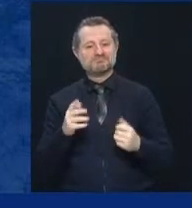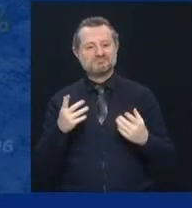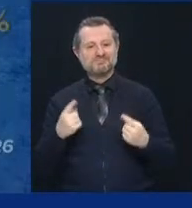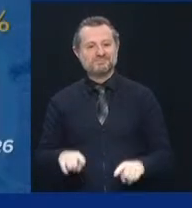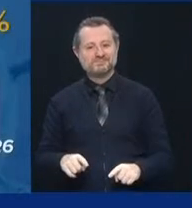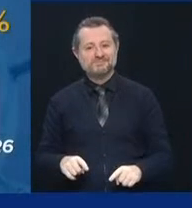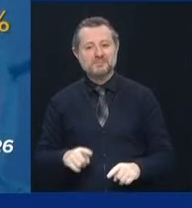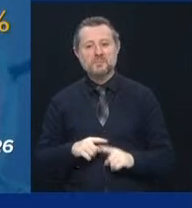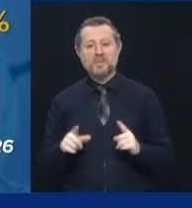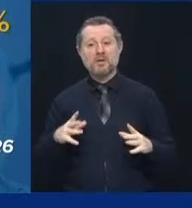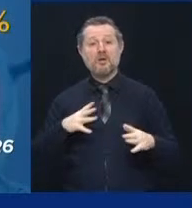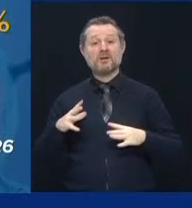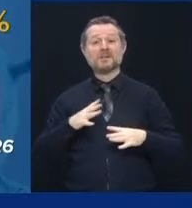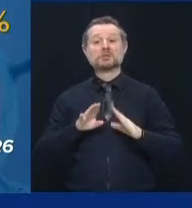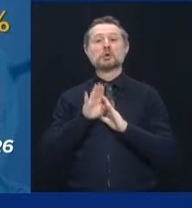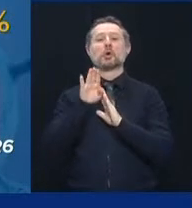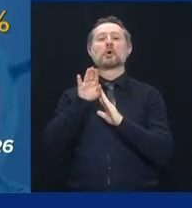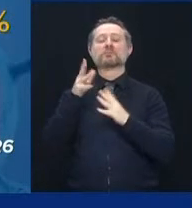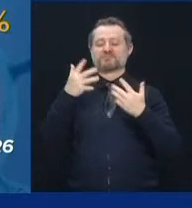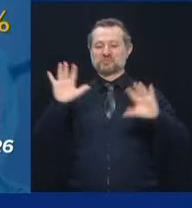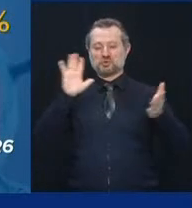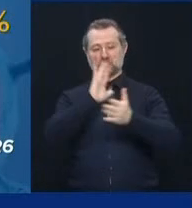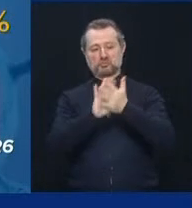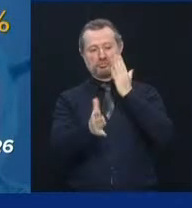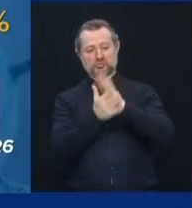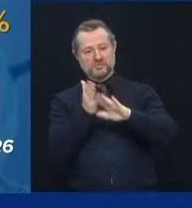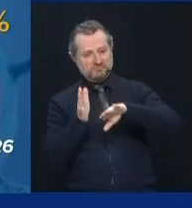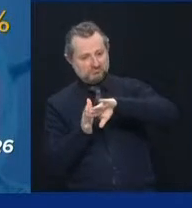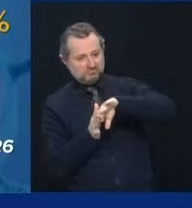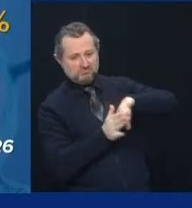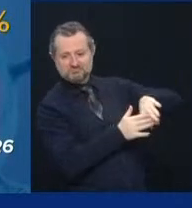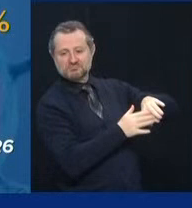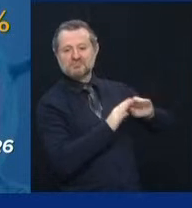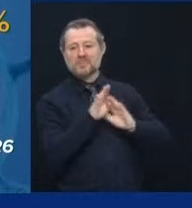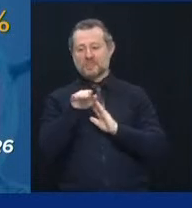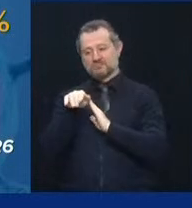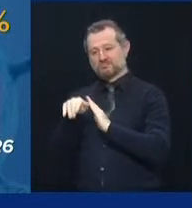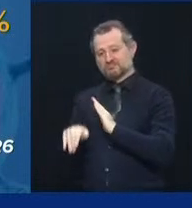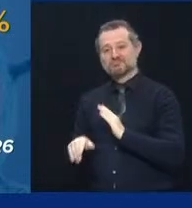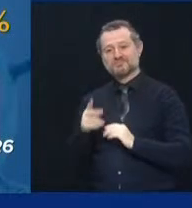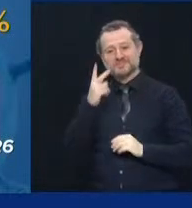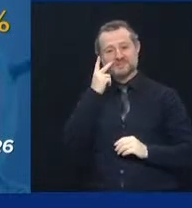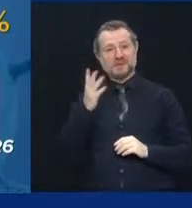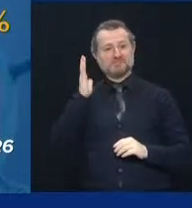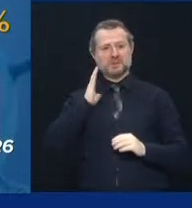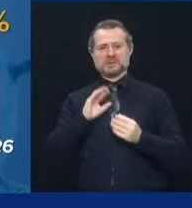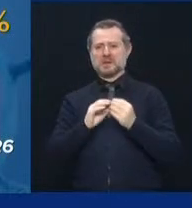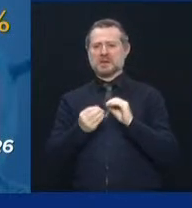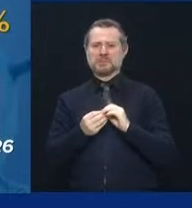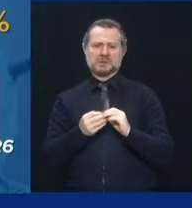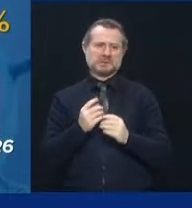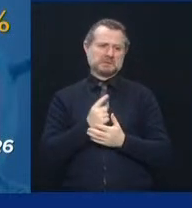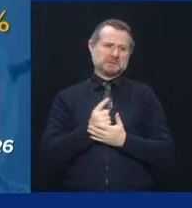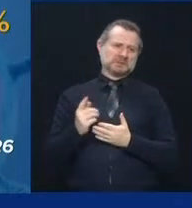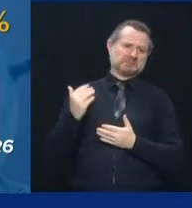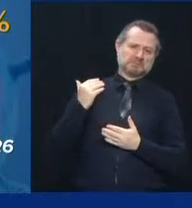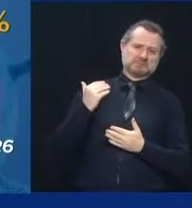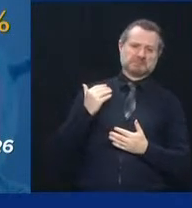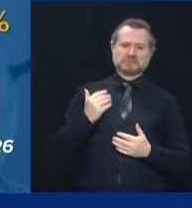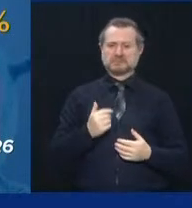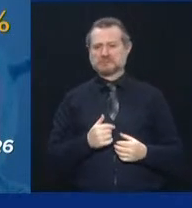holiday surge is over. If you look at the numbers over the past week, you